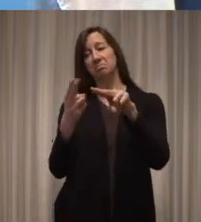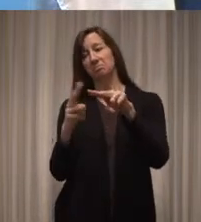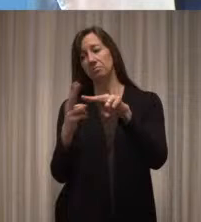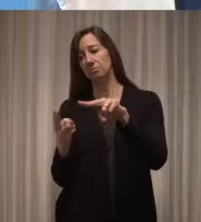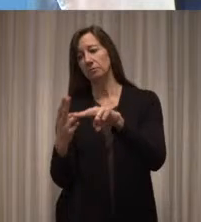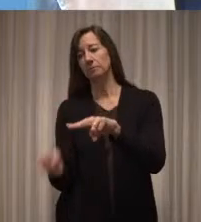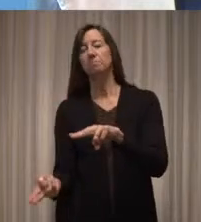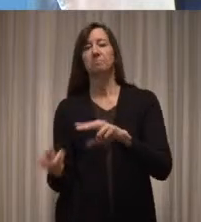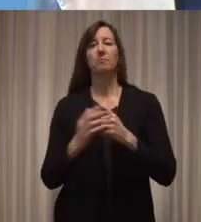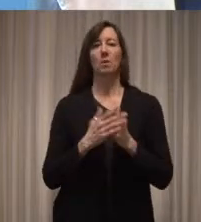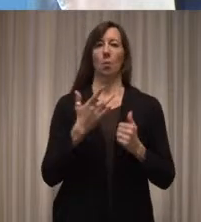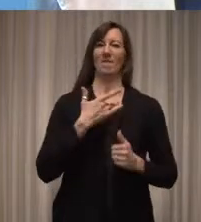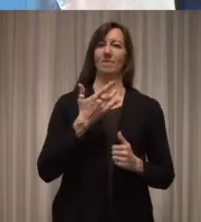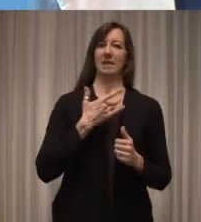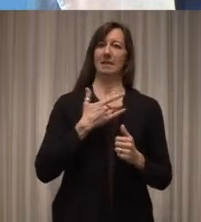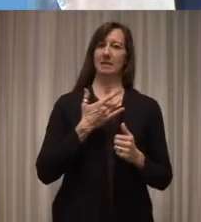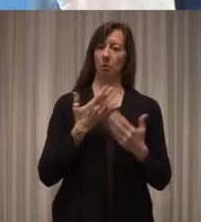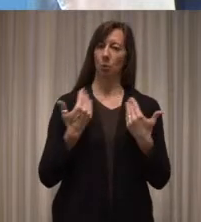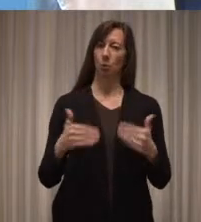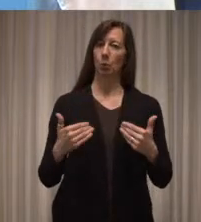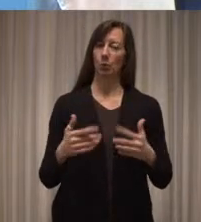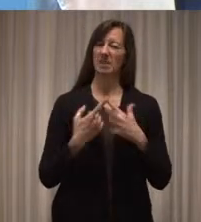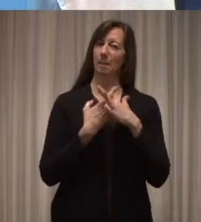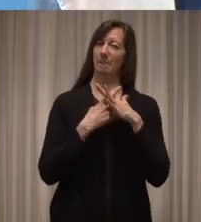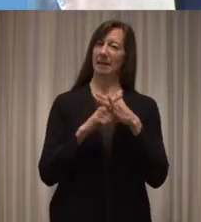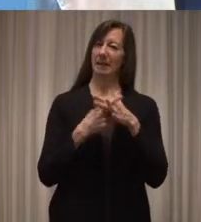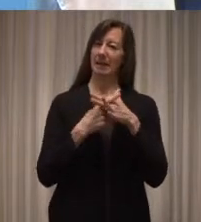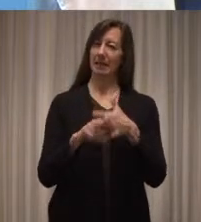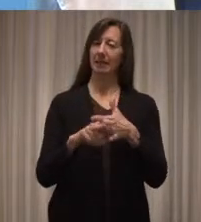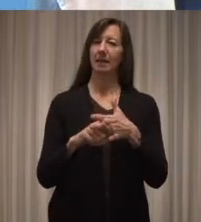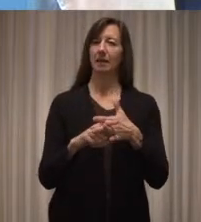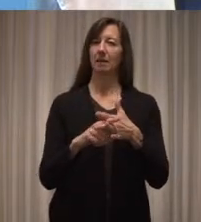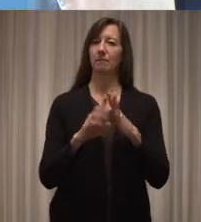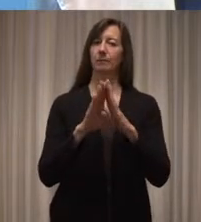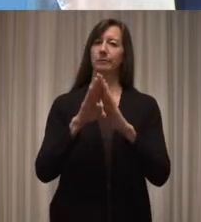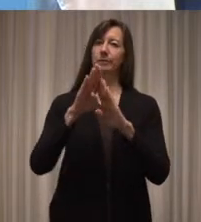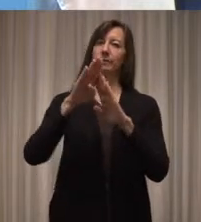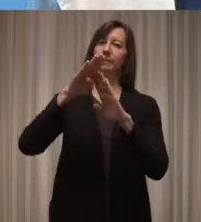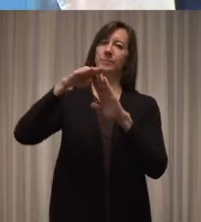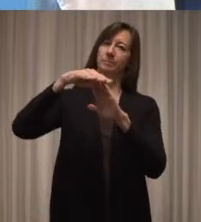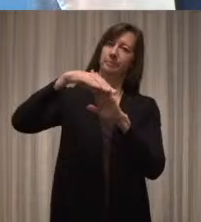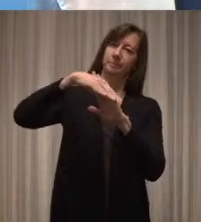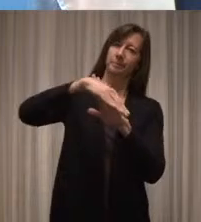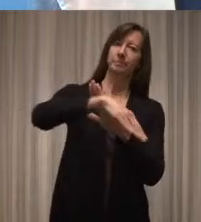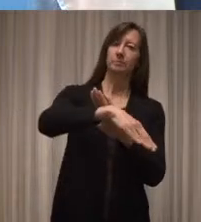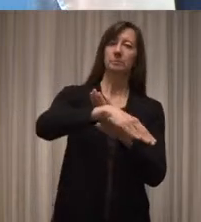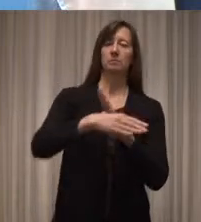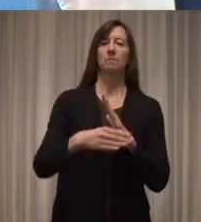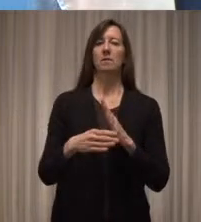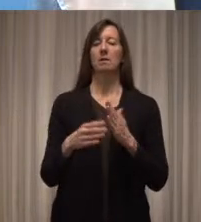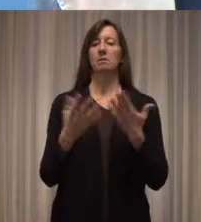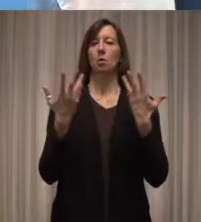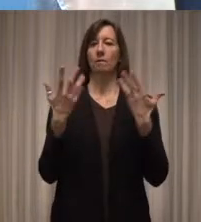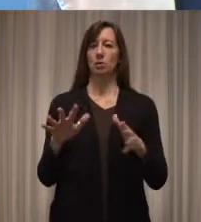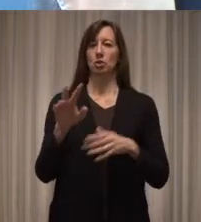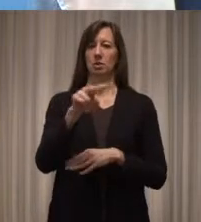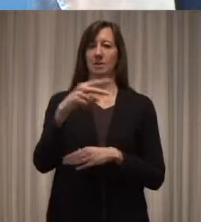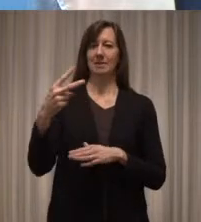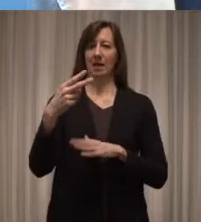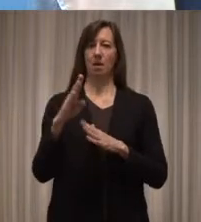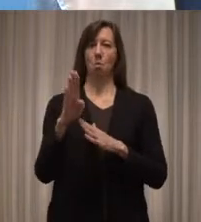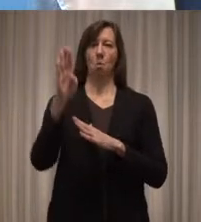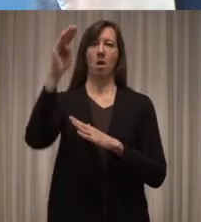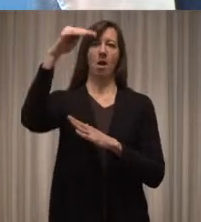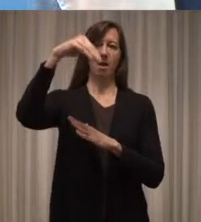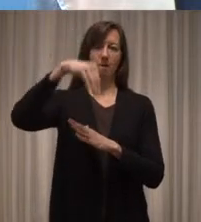of, but definitely the downslope at the end on the backside of our second wave. So that is relative good news, but we have